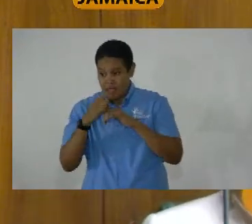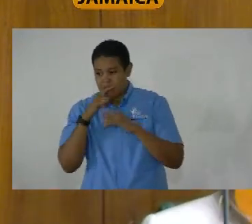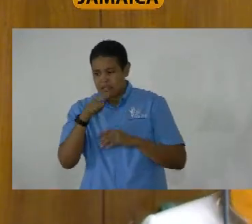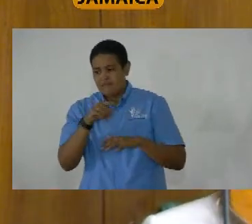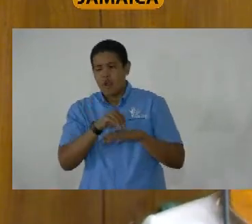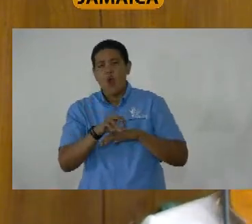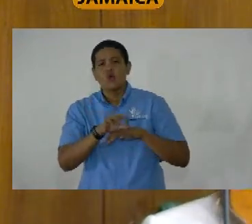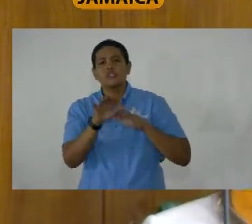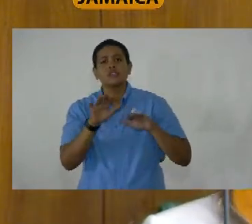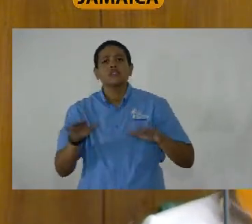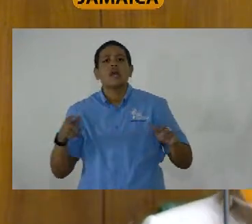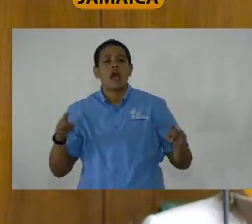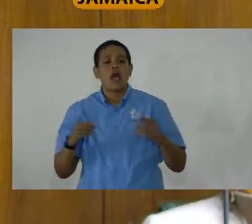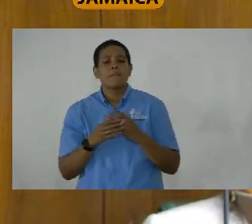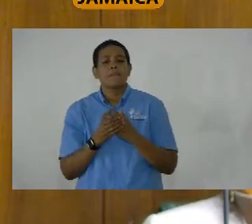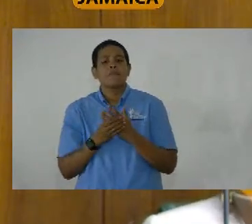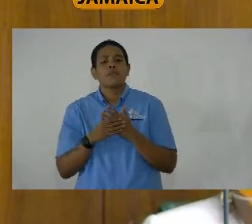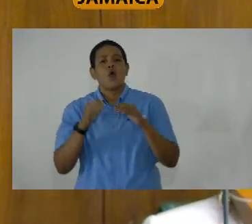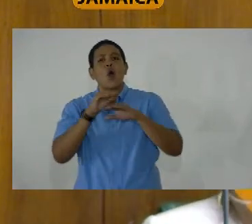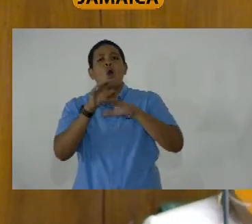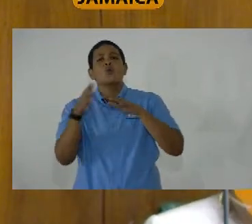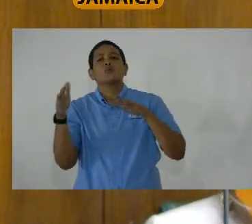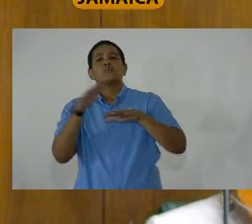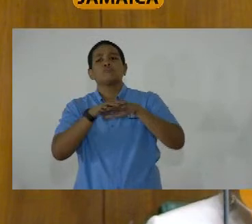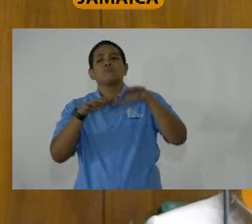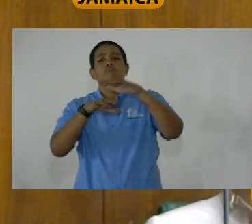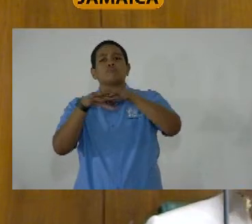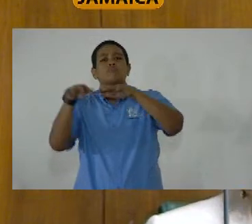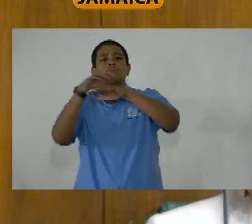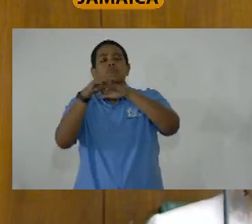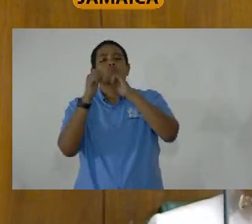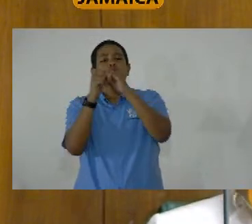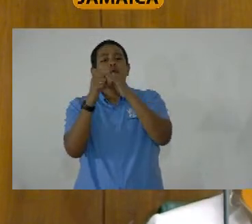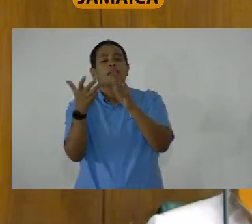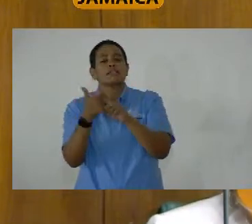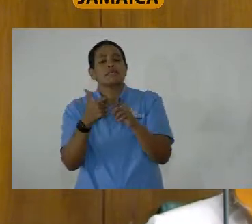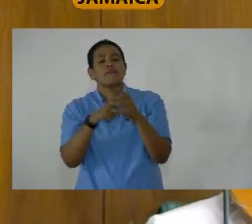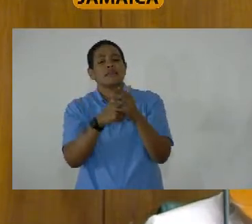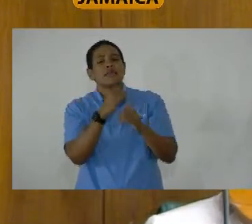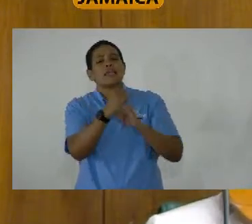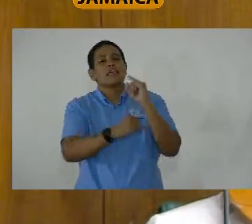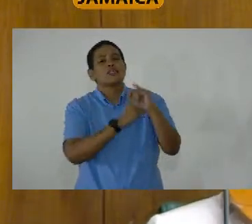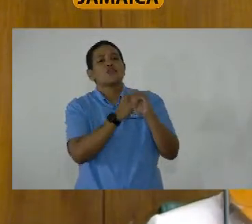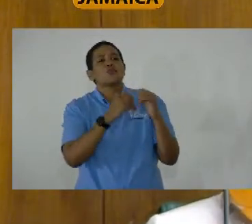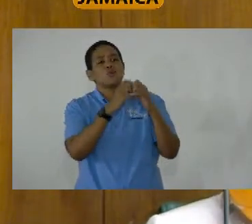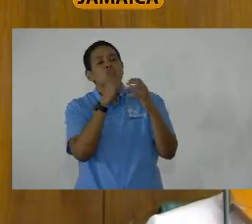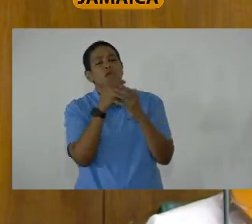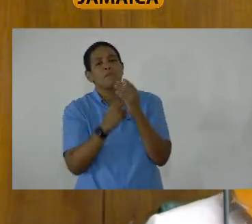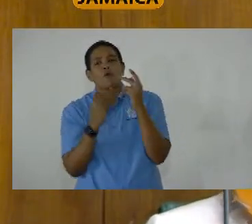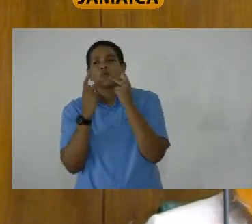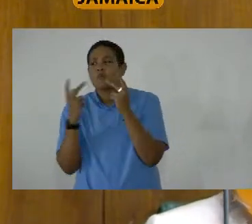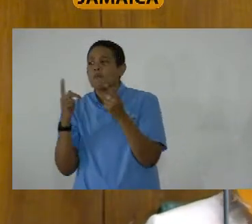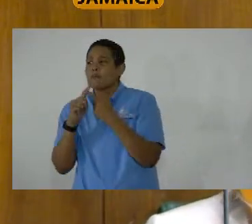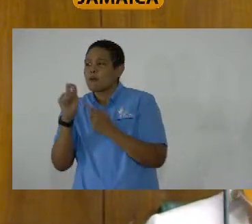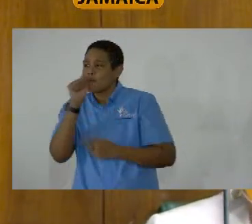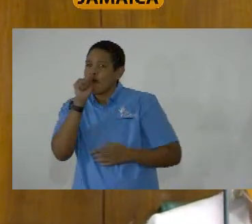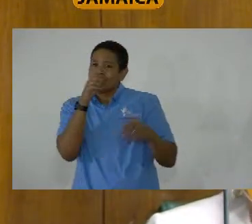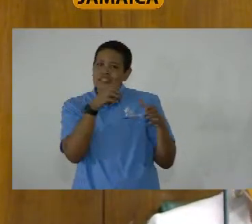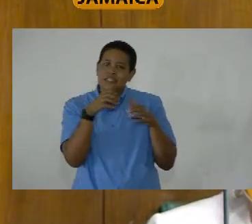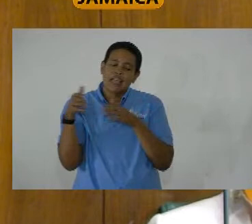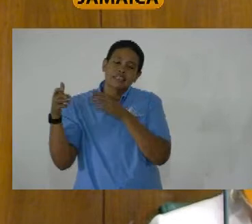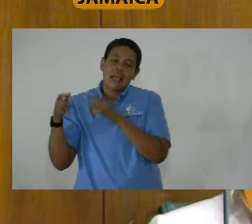council. The council would bring together, Madam Speaker, key institutions in both the public and private